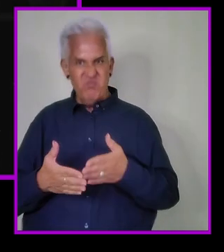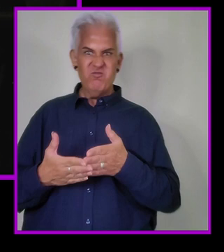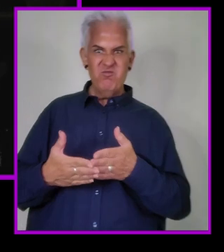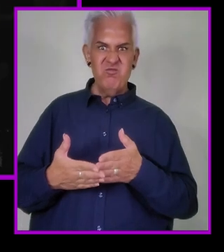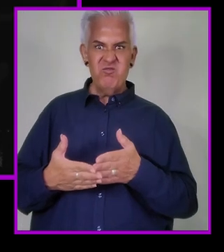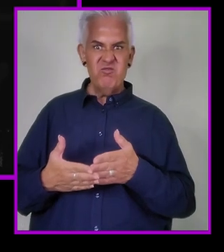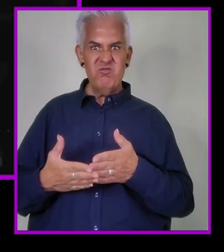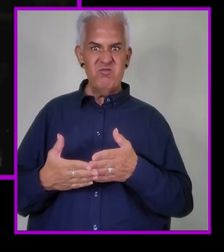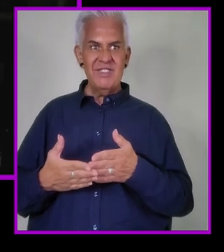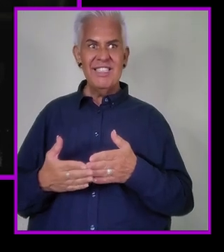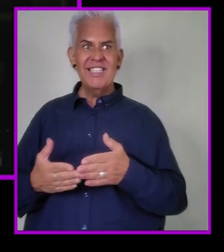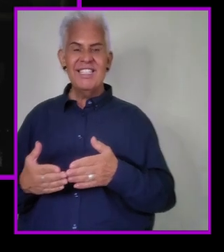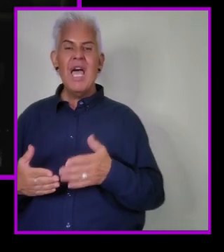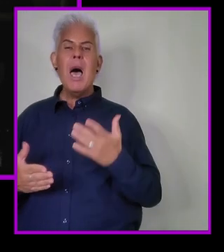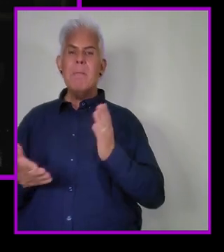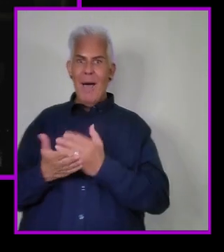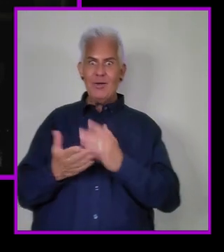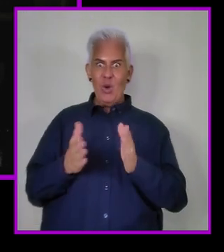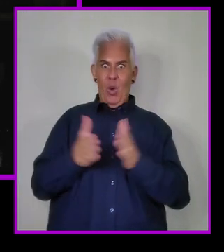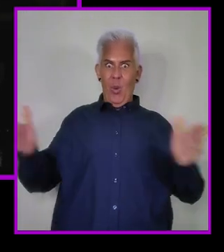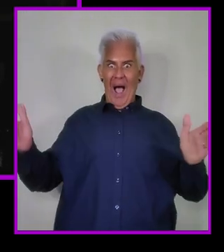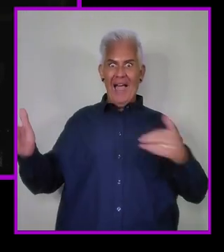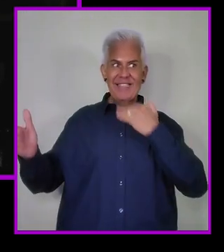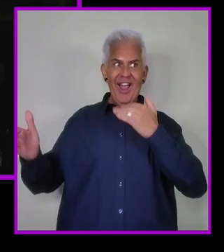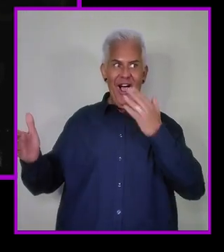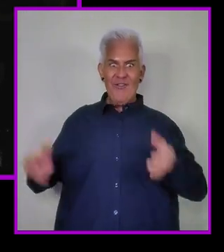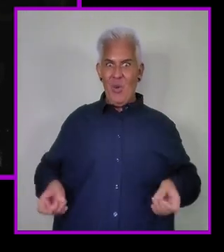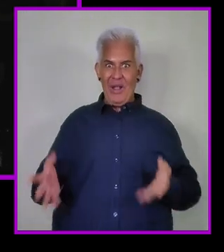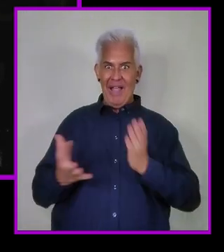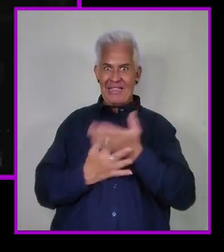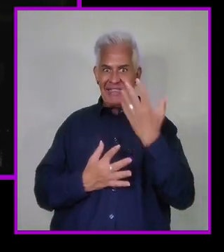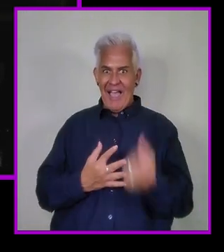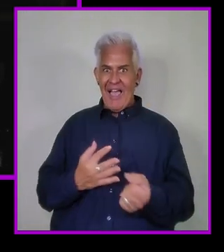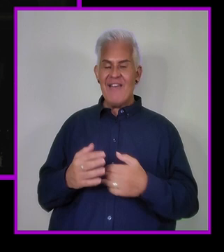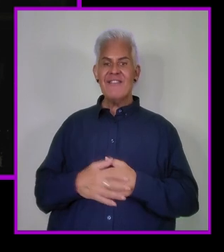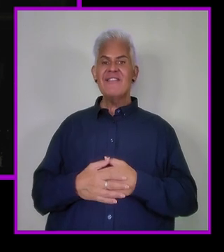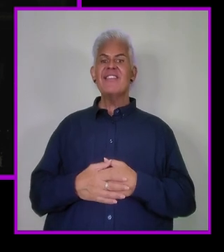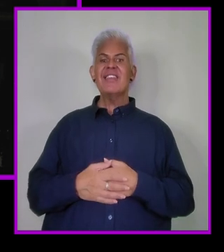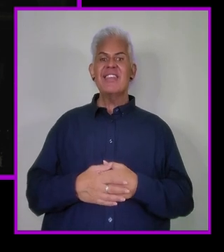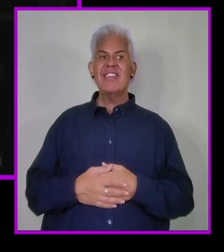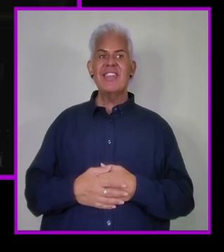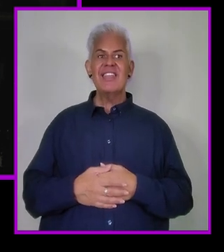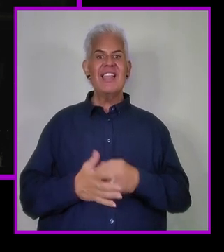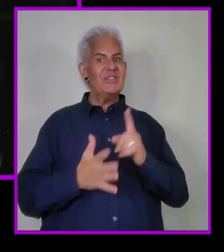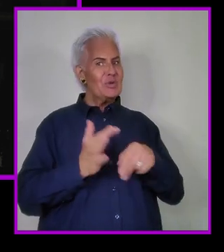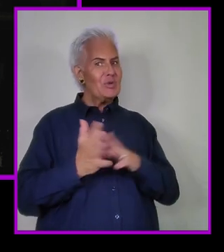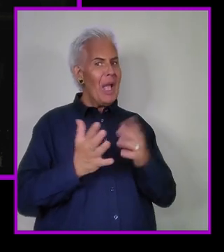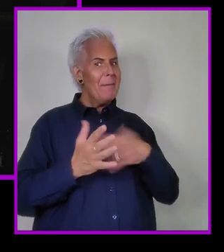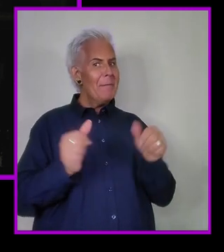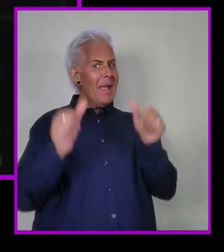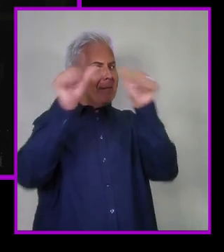it. Like, as long as it's wide enough. Be sure of that. Like, we'll park ourselves right there. You ain't closing this door. But we do need the door to be open. Well, Jen had got the measurements right.